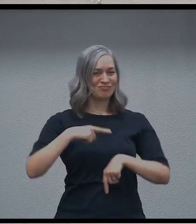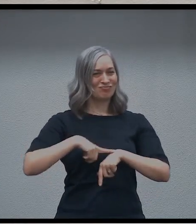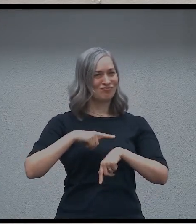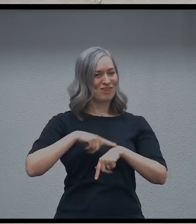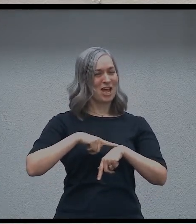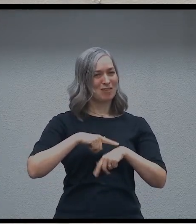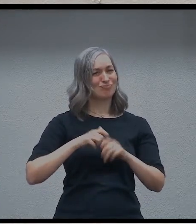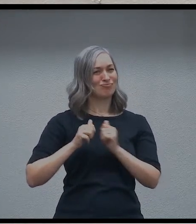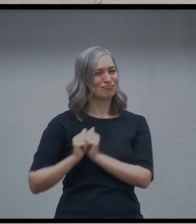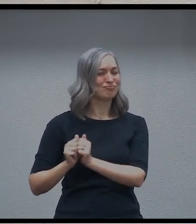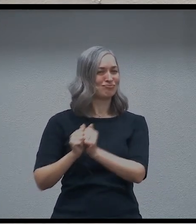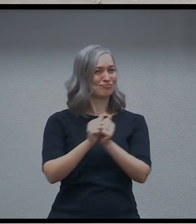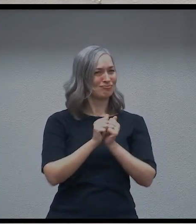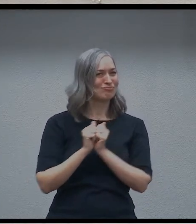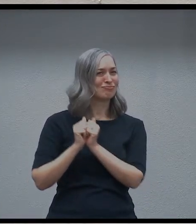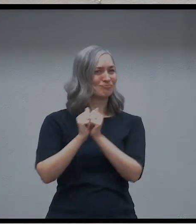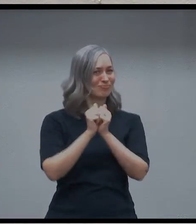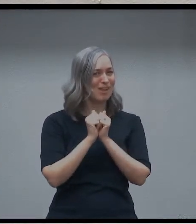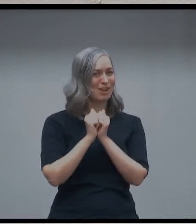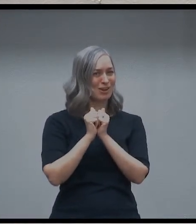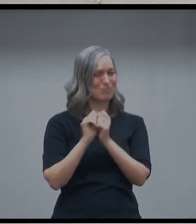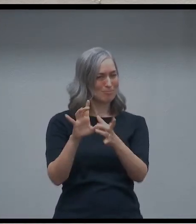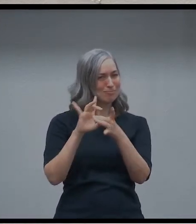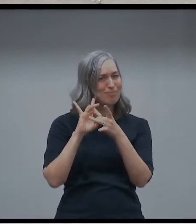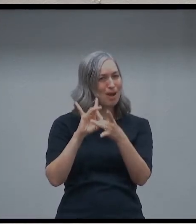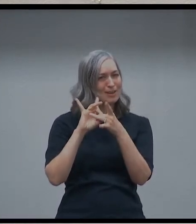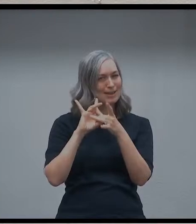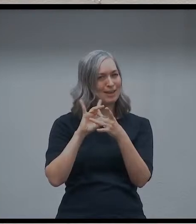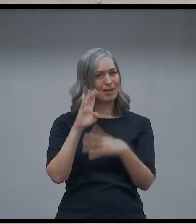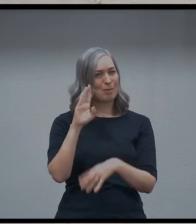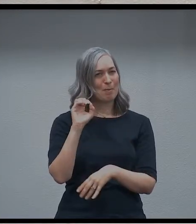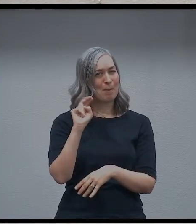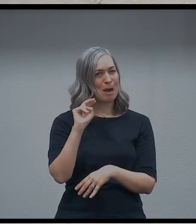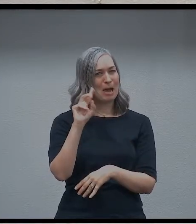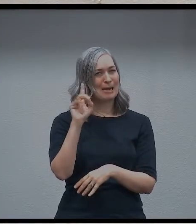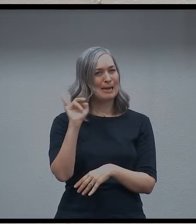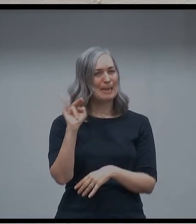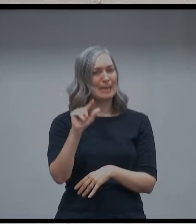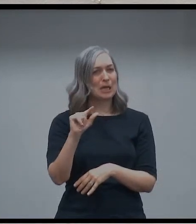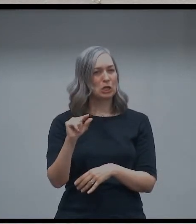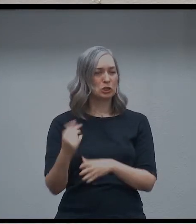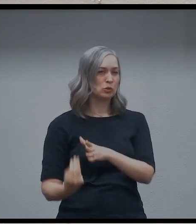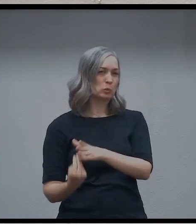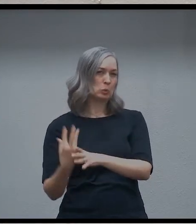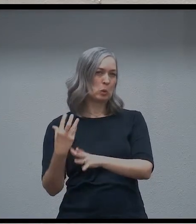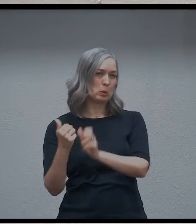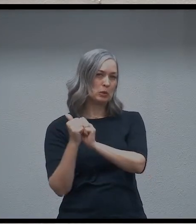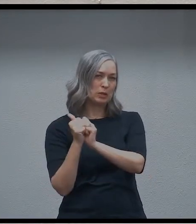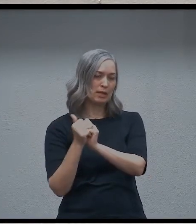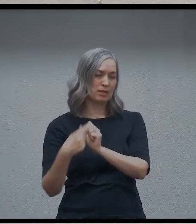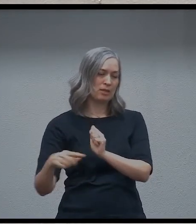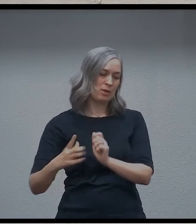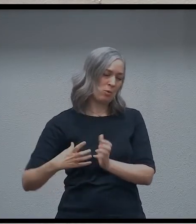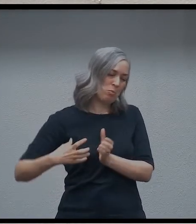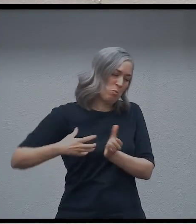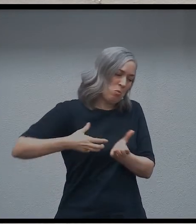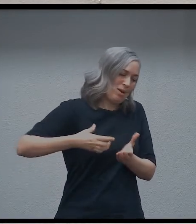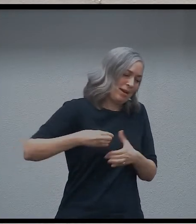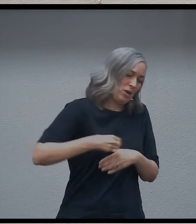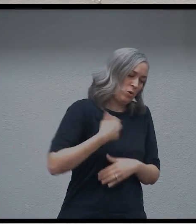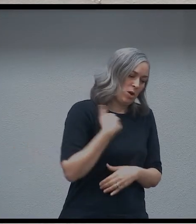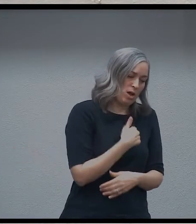the kids and we were bonding with them. They were growing with us. We were growing with them. They were pouring into us. We were pouring into